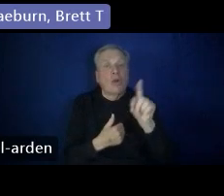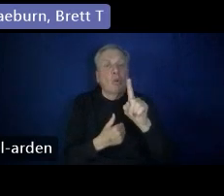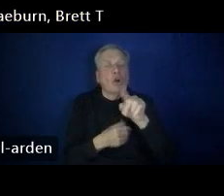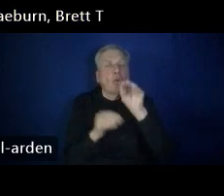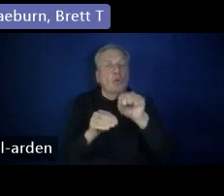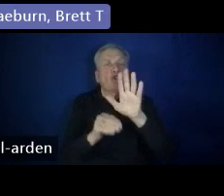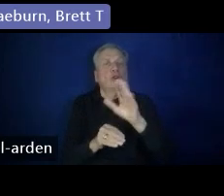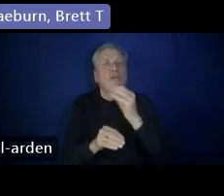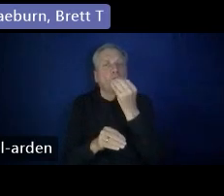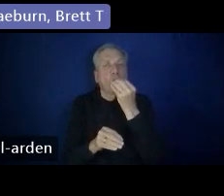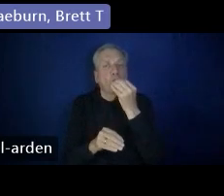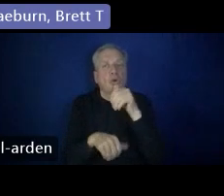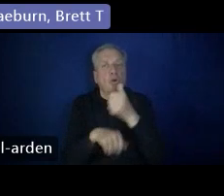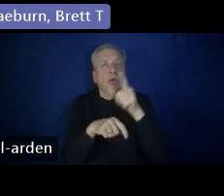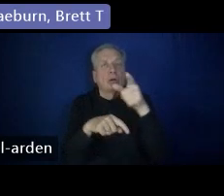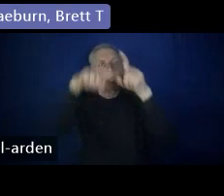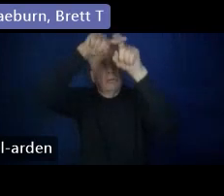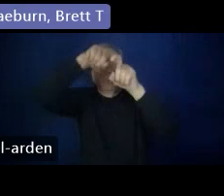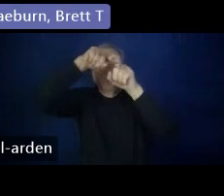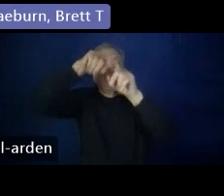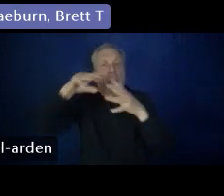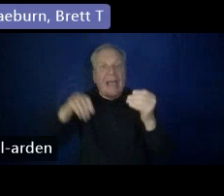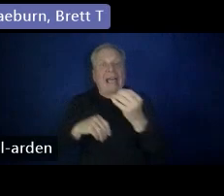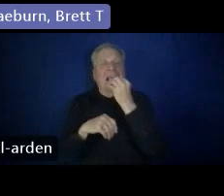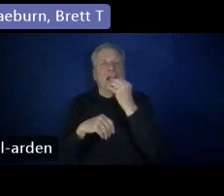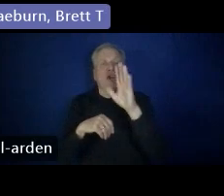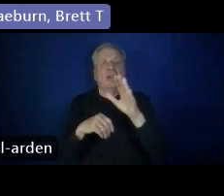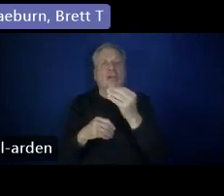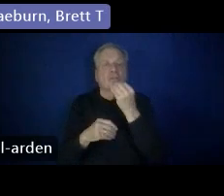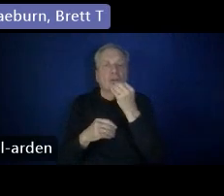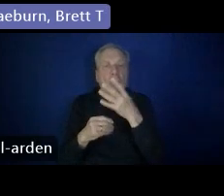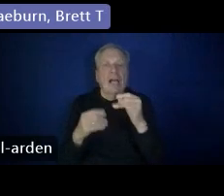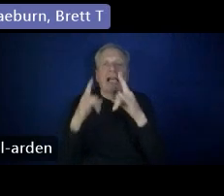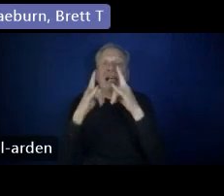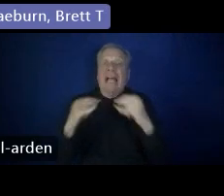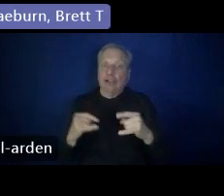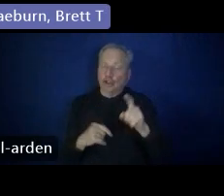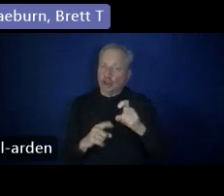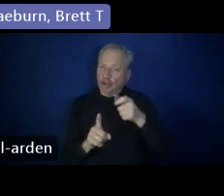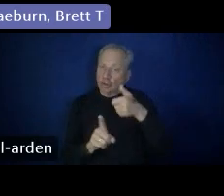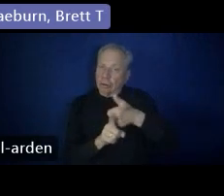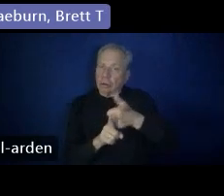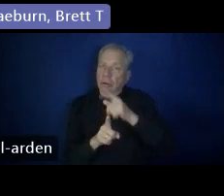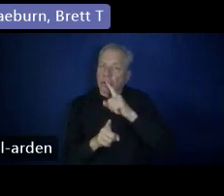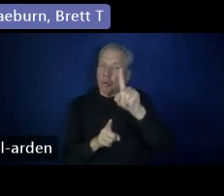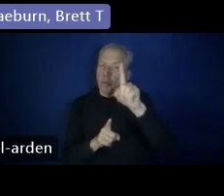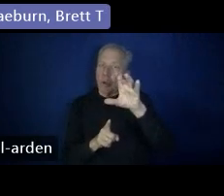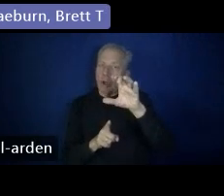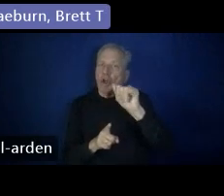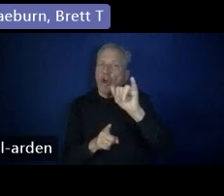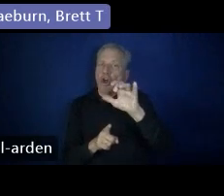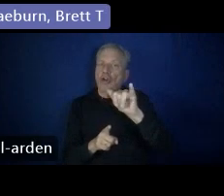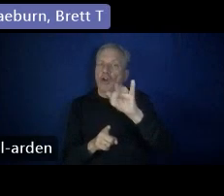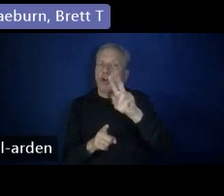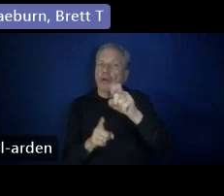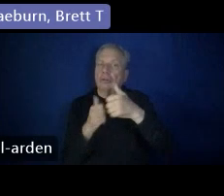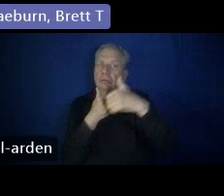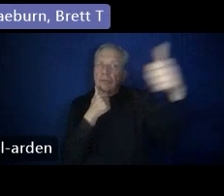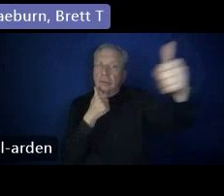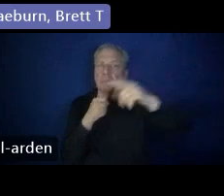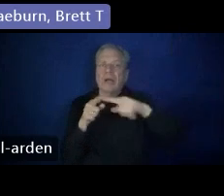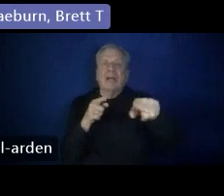food, hang your food, and eat your food. And then your tents are supposed to be at least 100 yards away. These tents are a little bit